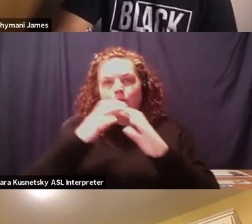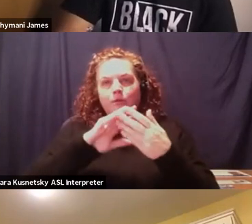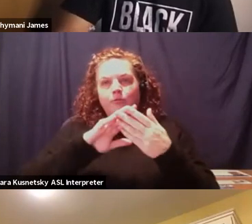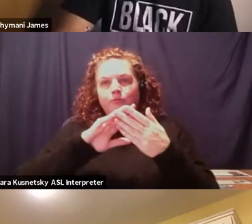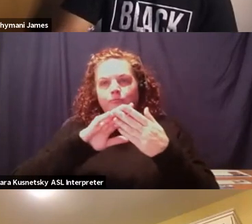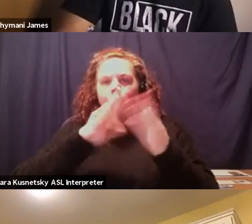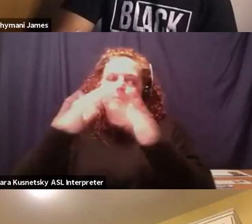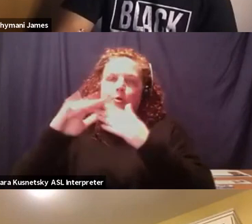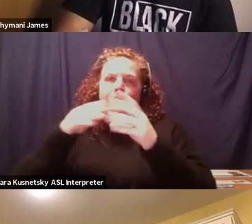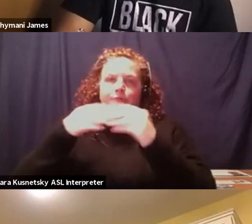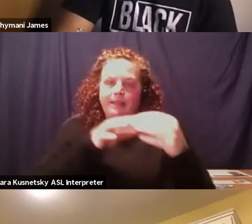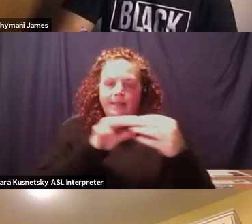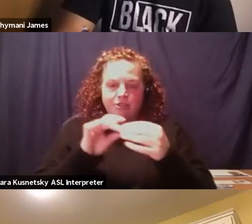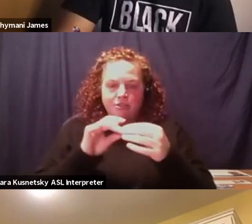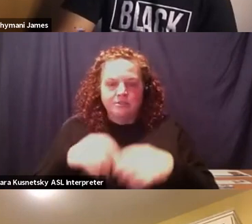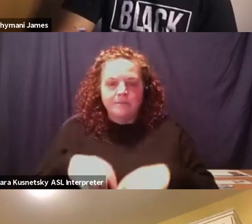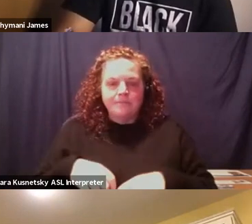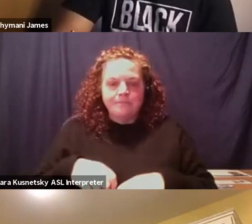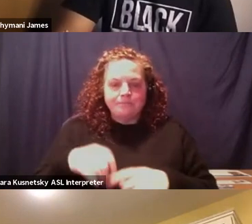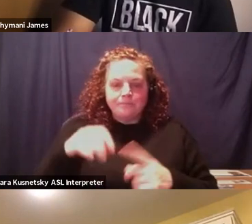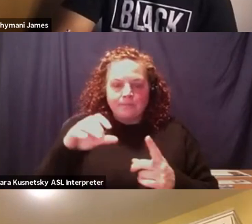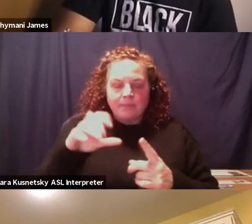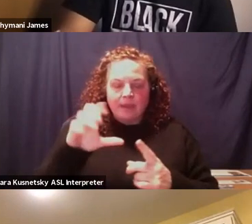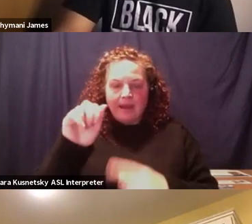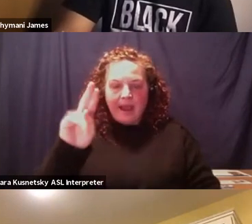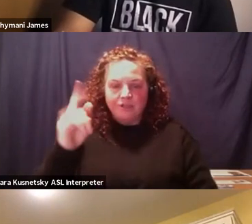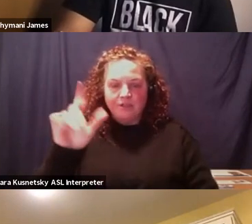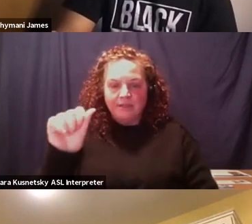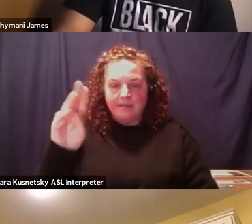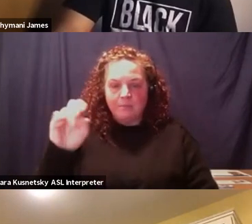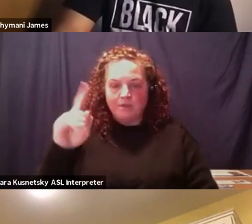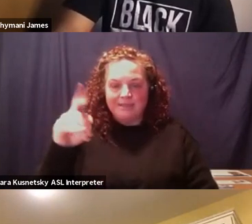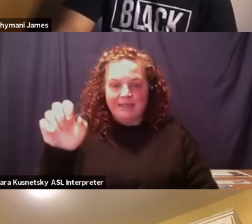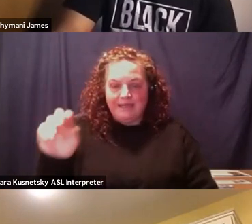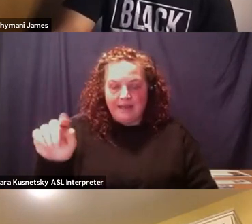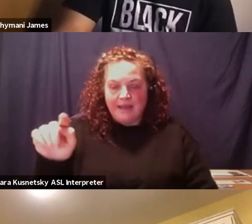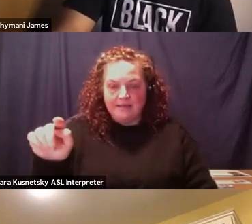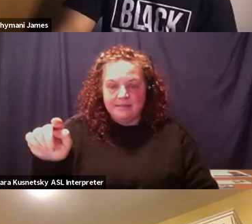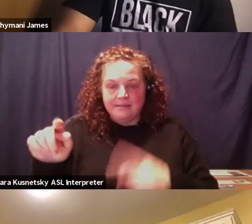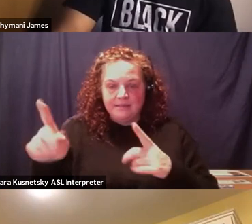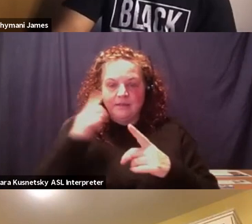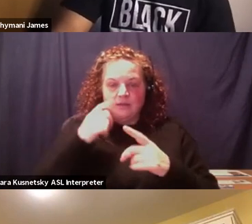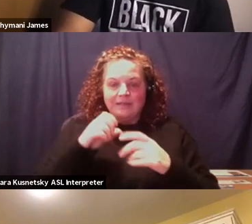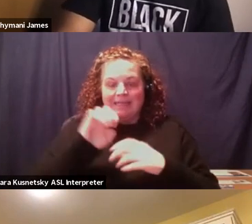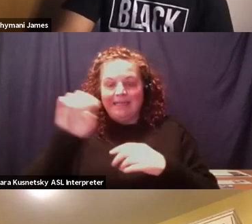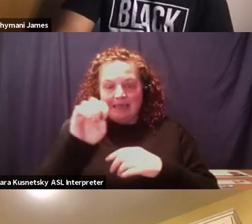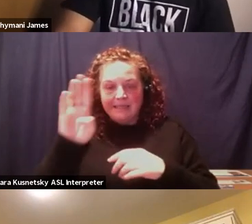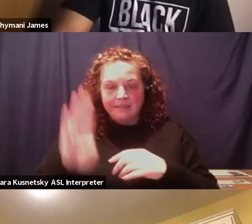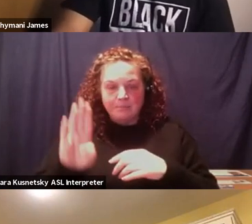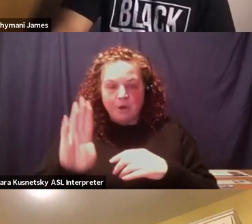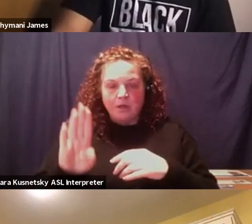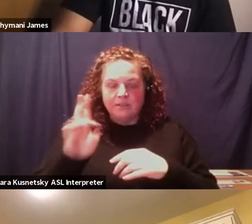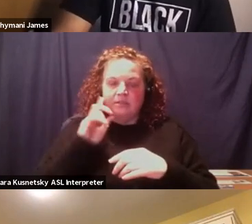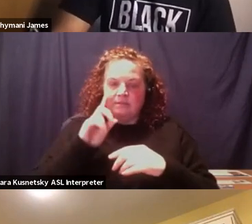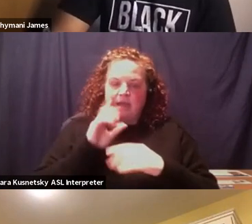Martinez from the East Boston Ecumenical Community Council and Valeria Duval, lead coordinator of the Student Immigration Movement, complete the